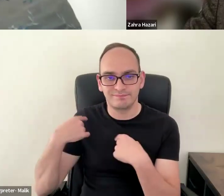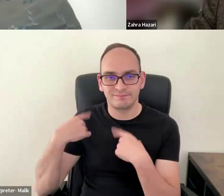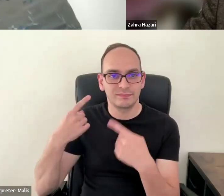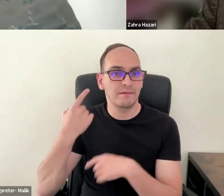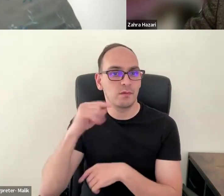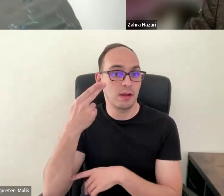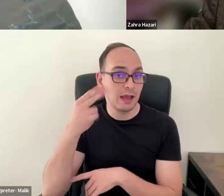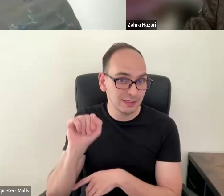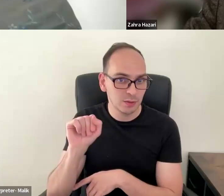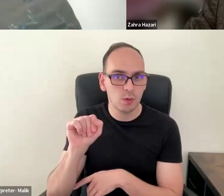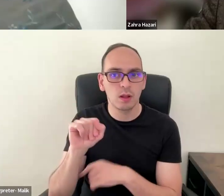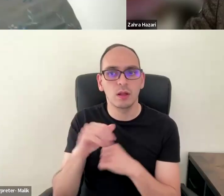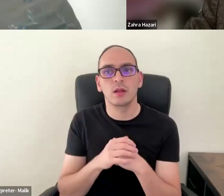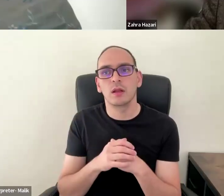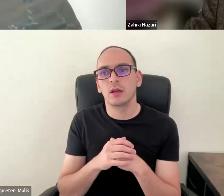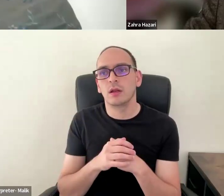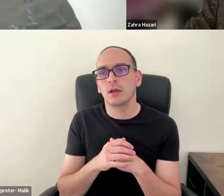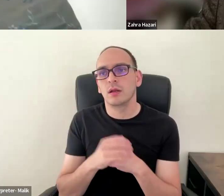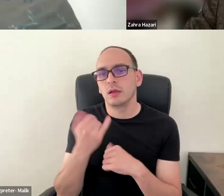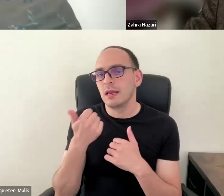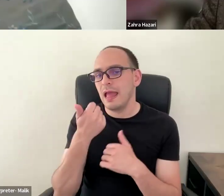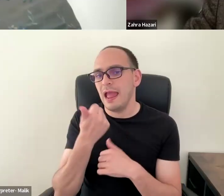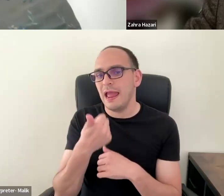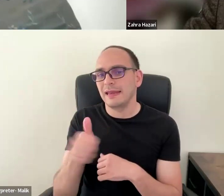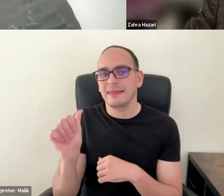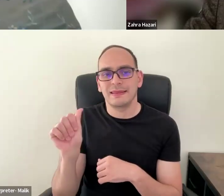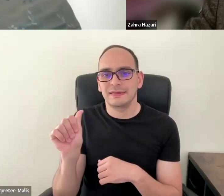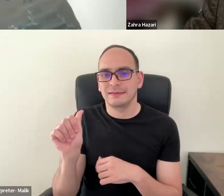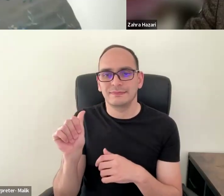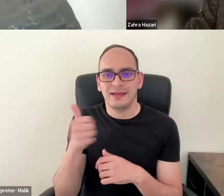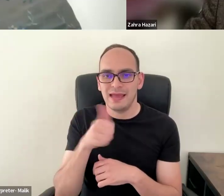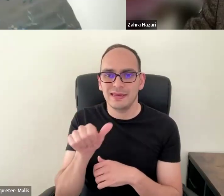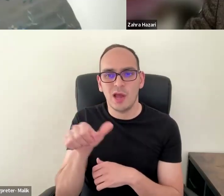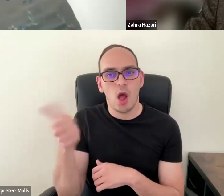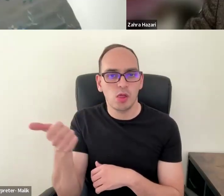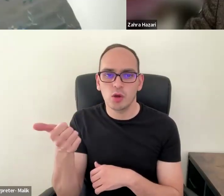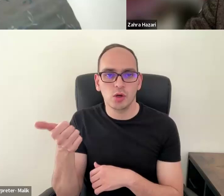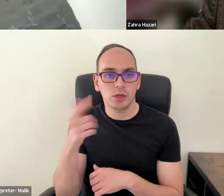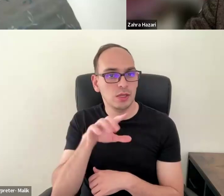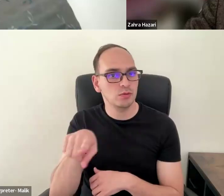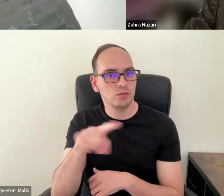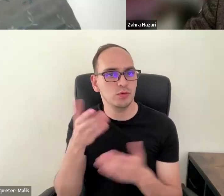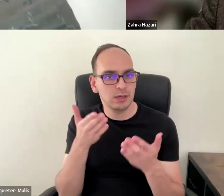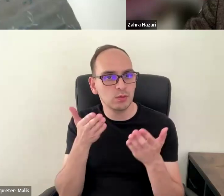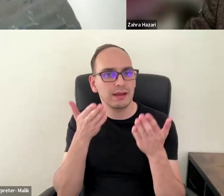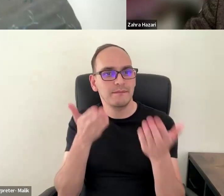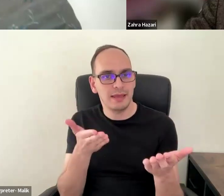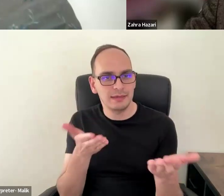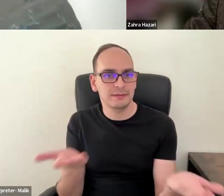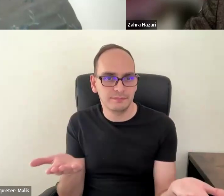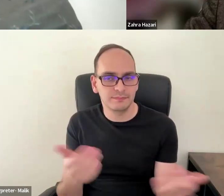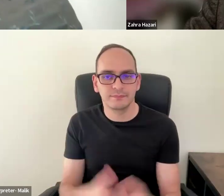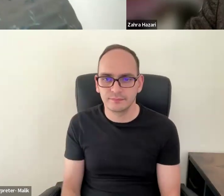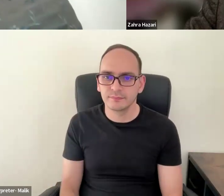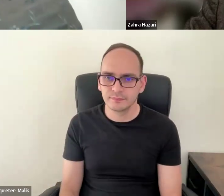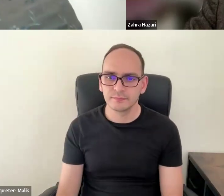high school. If there's anything, you know, any others that you could recommend. So,